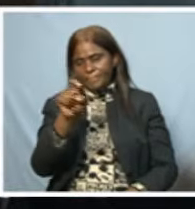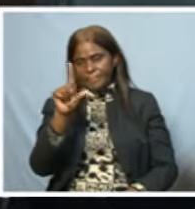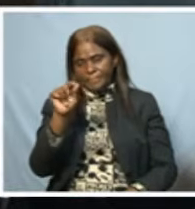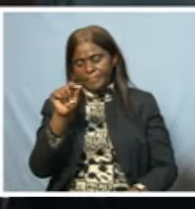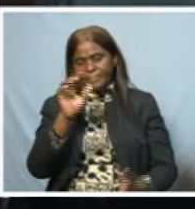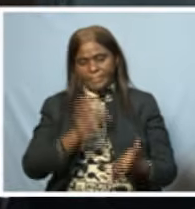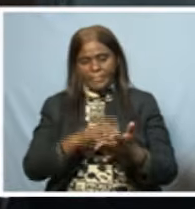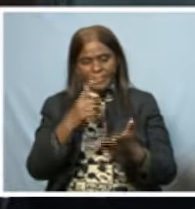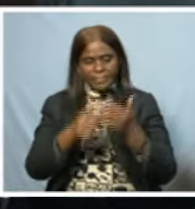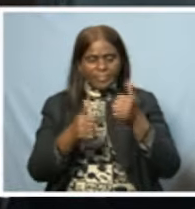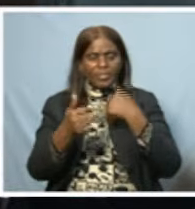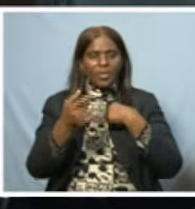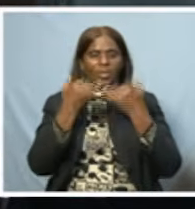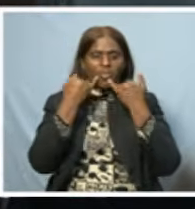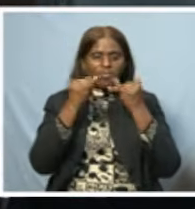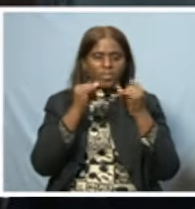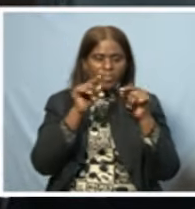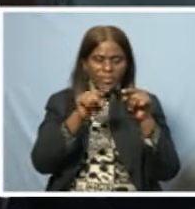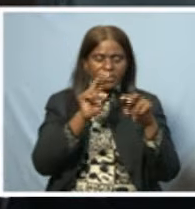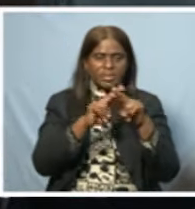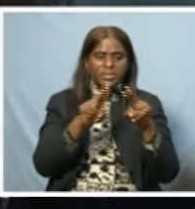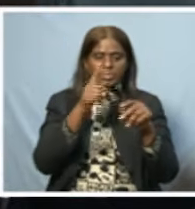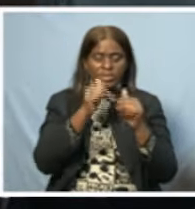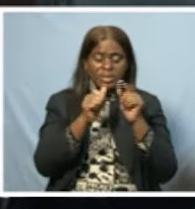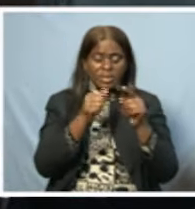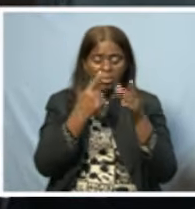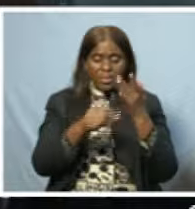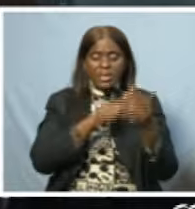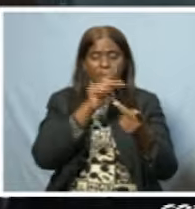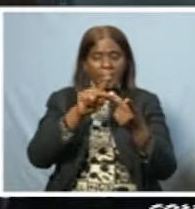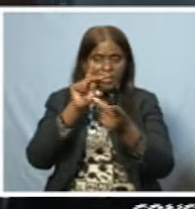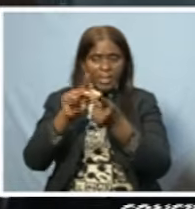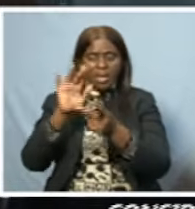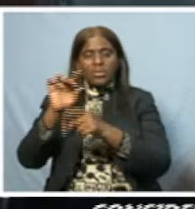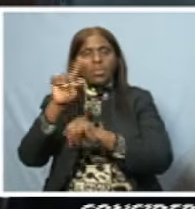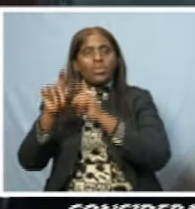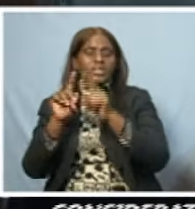120,000. That's what you should have been telling the chair, because that was exactly his question.